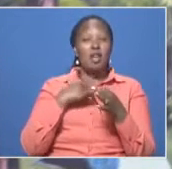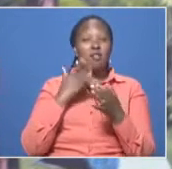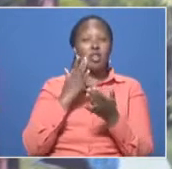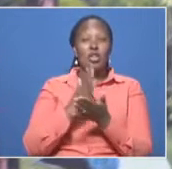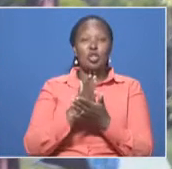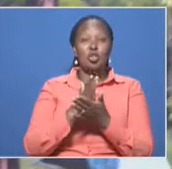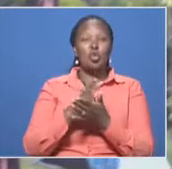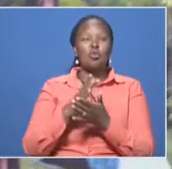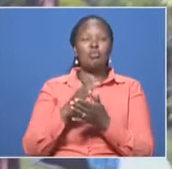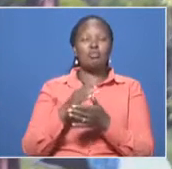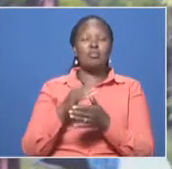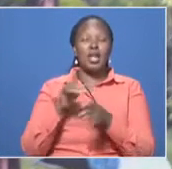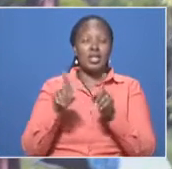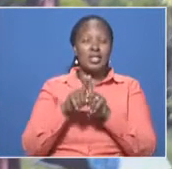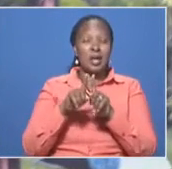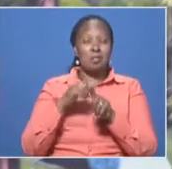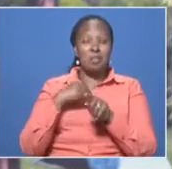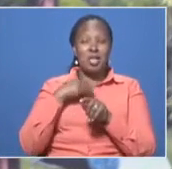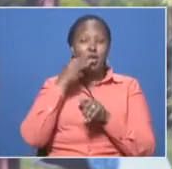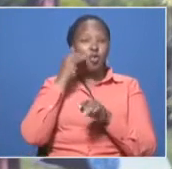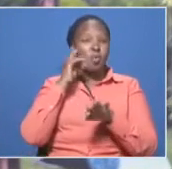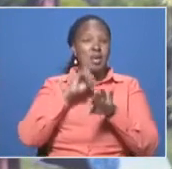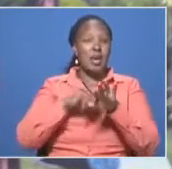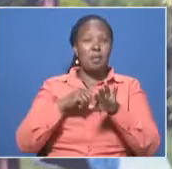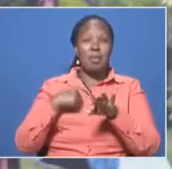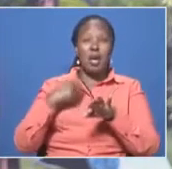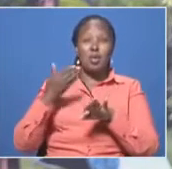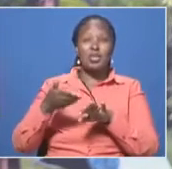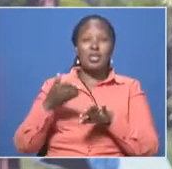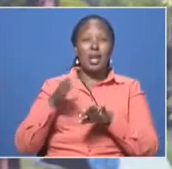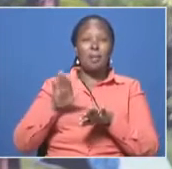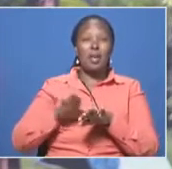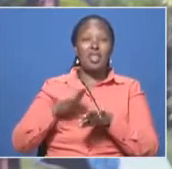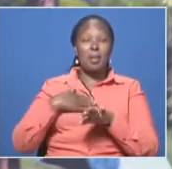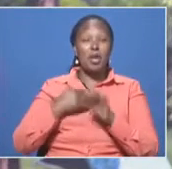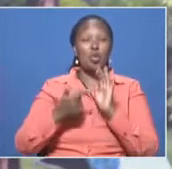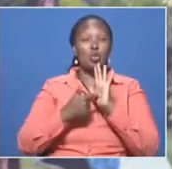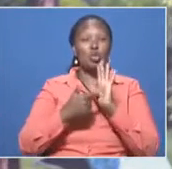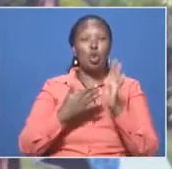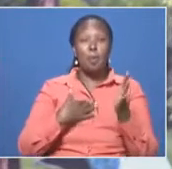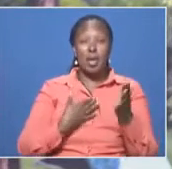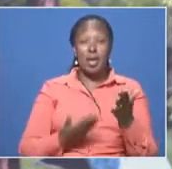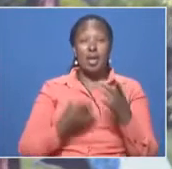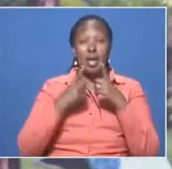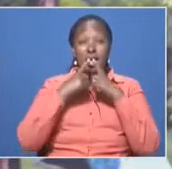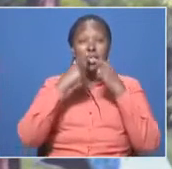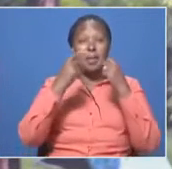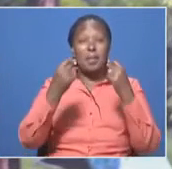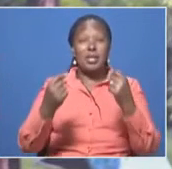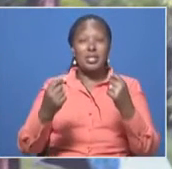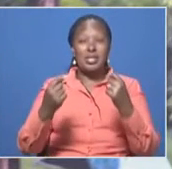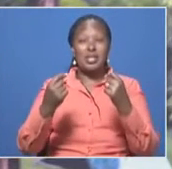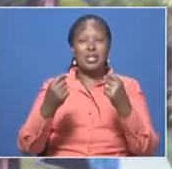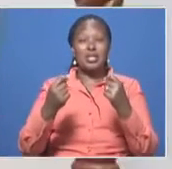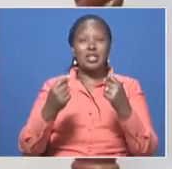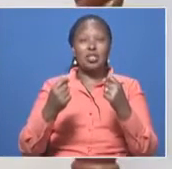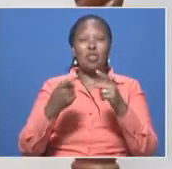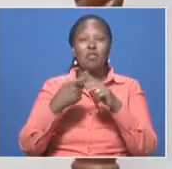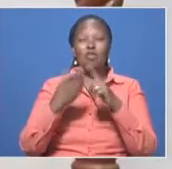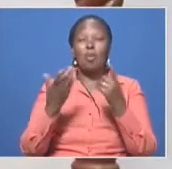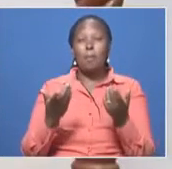at home. And when I was sick, my mom would show me the messages and read for me messages